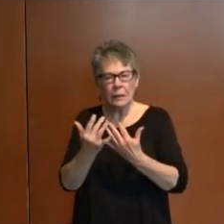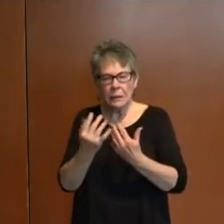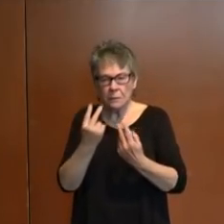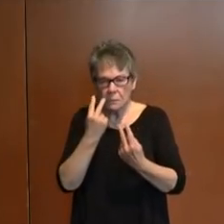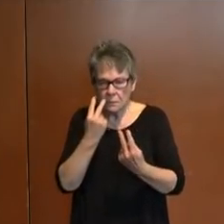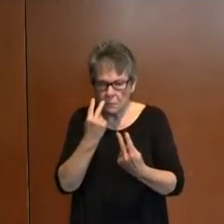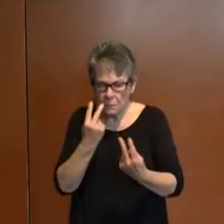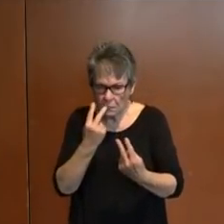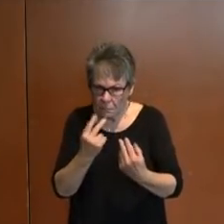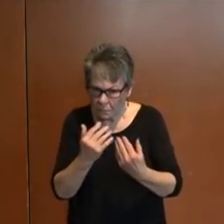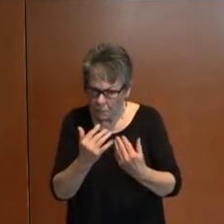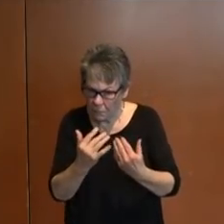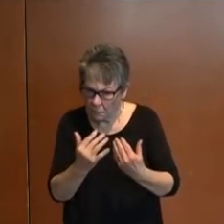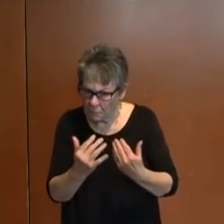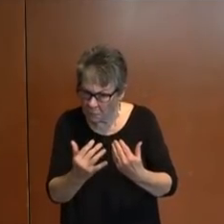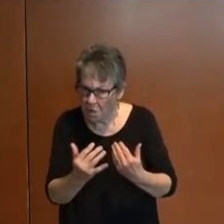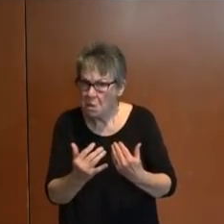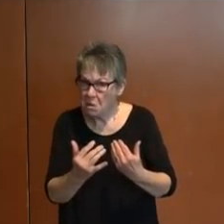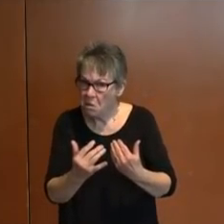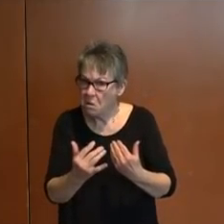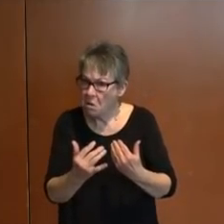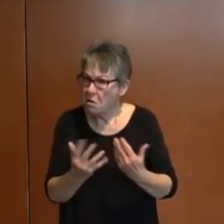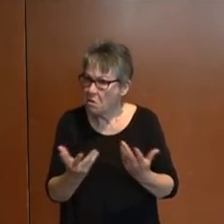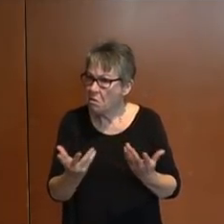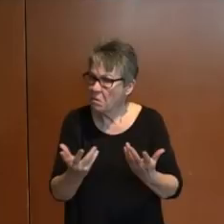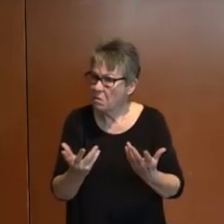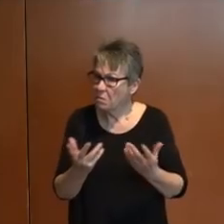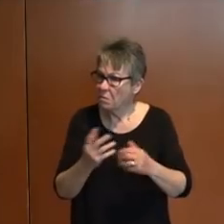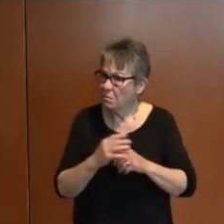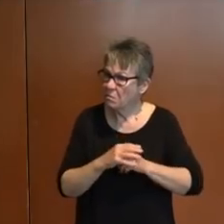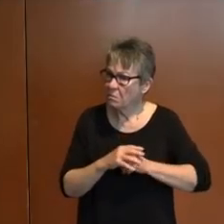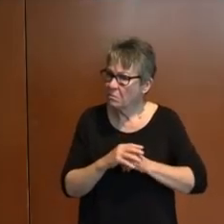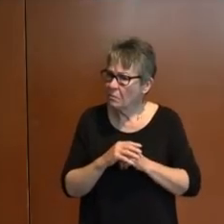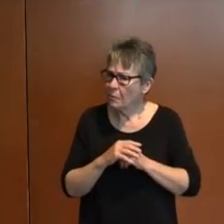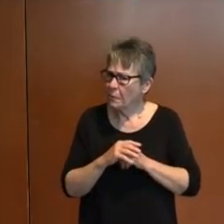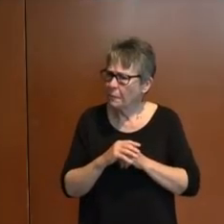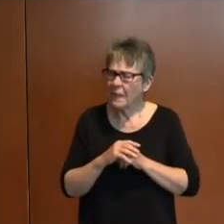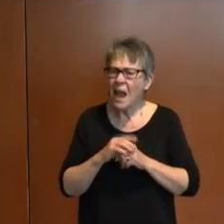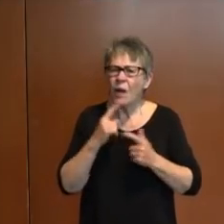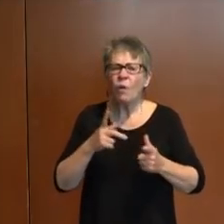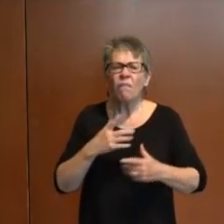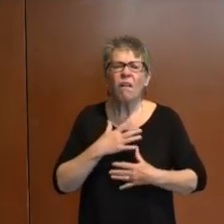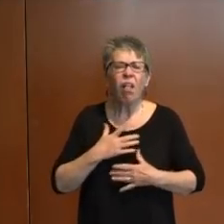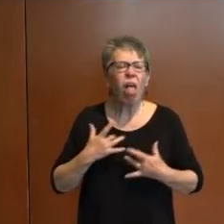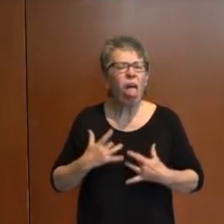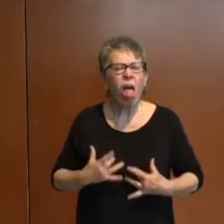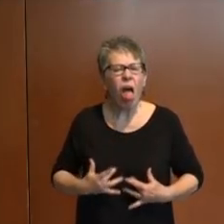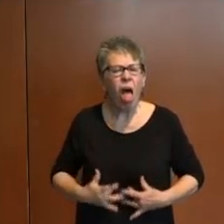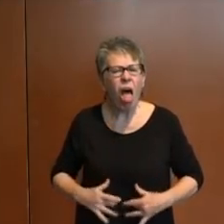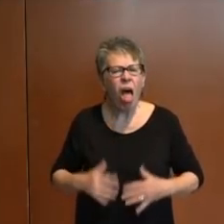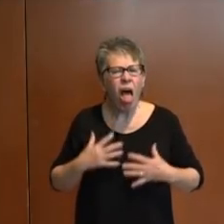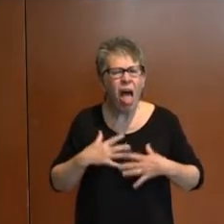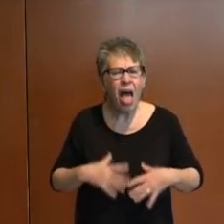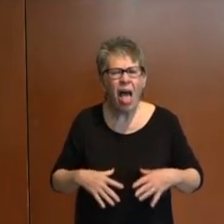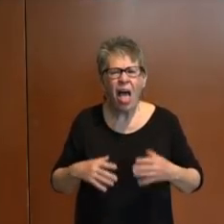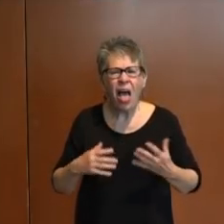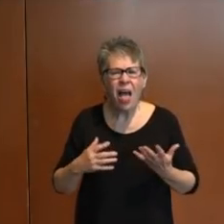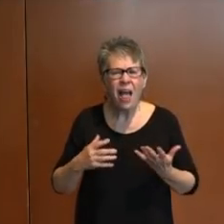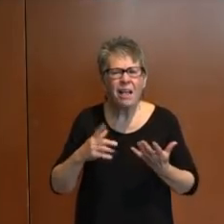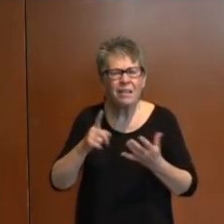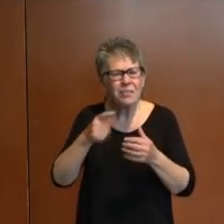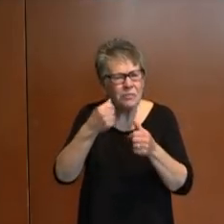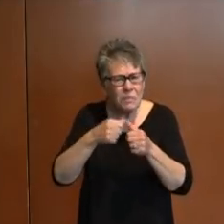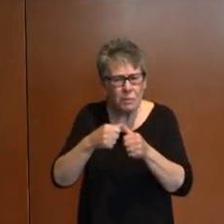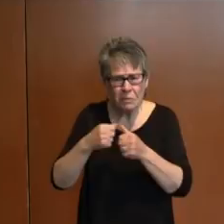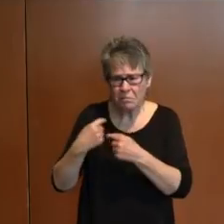I do know this. If we continue what we have embarked upon, particularly the past 5 days,